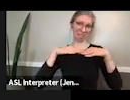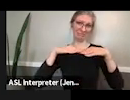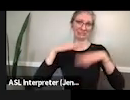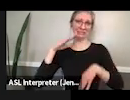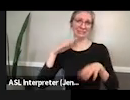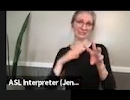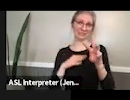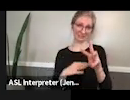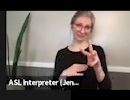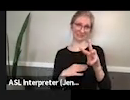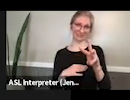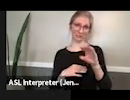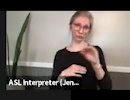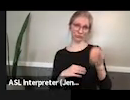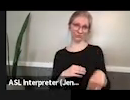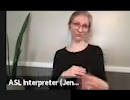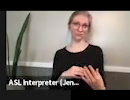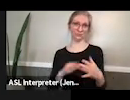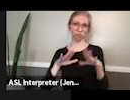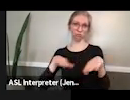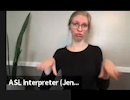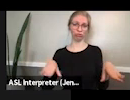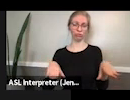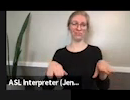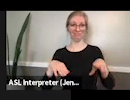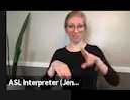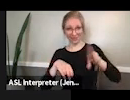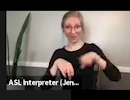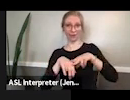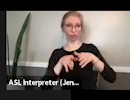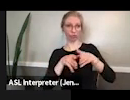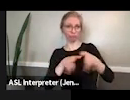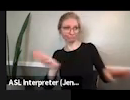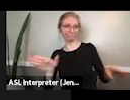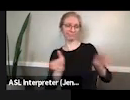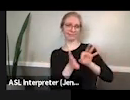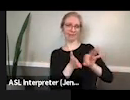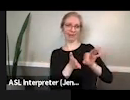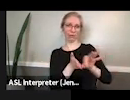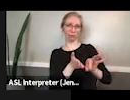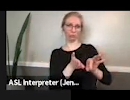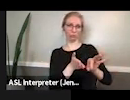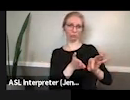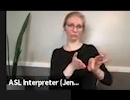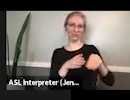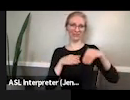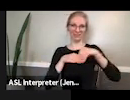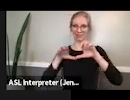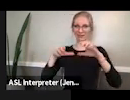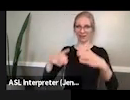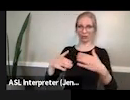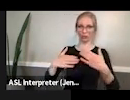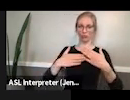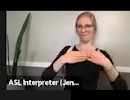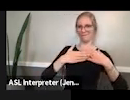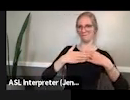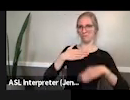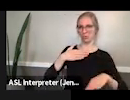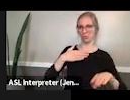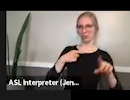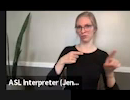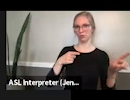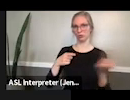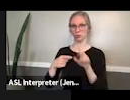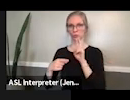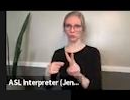6% of the children on the national count were in that category of birth through 2 years of age. It